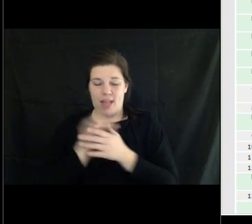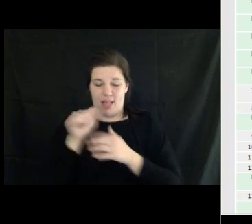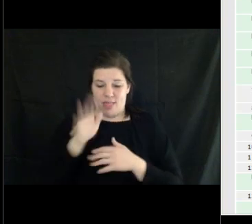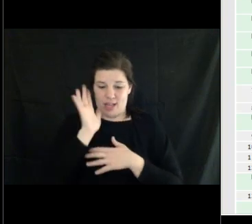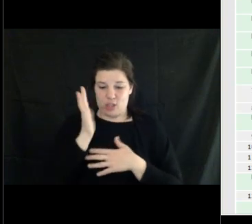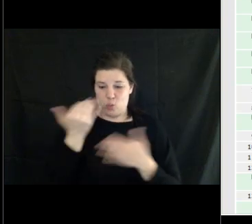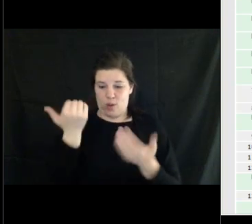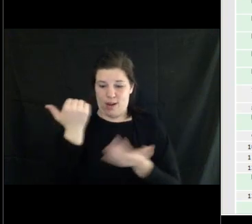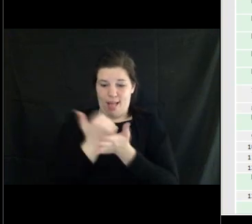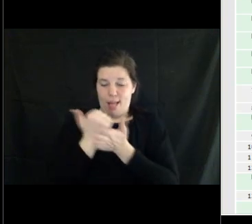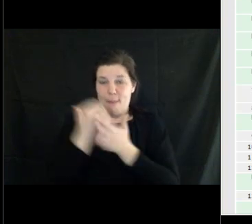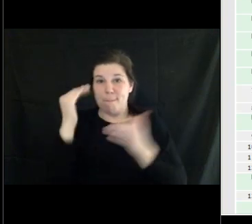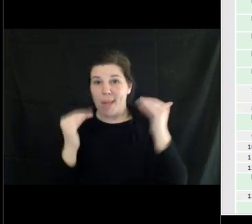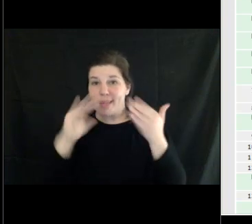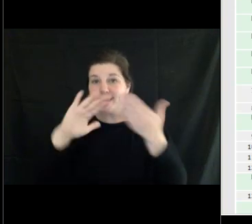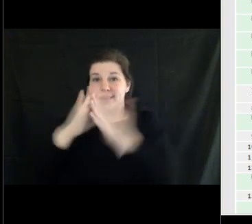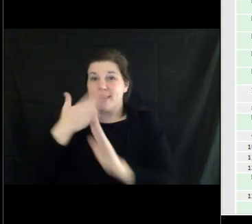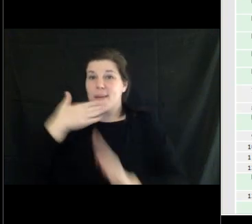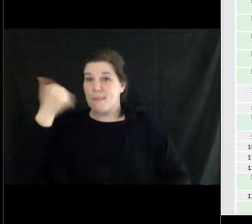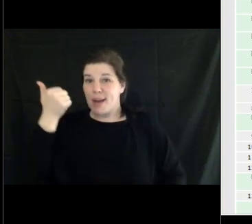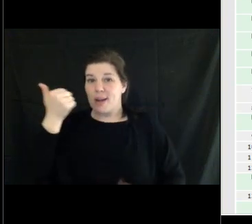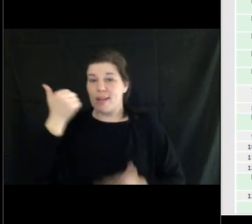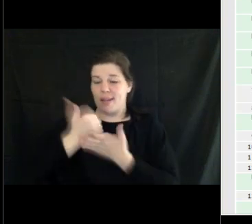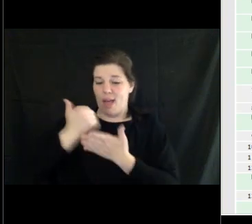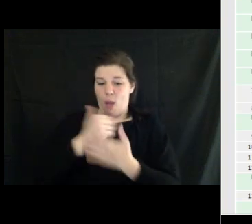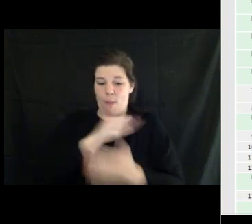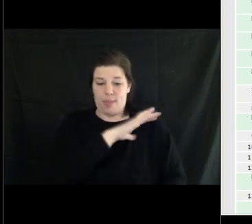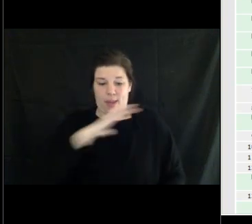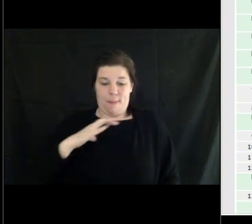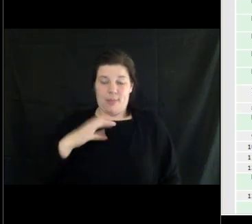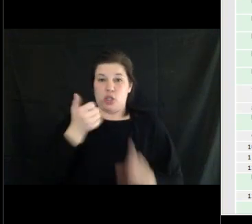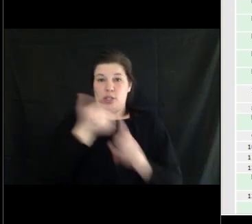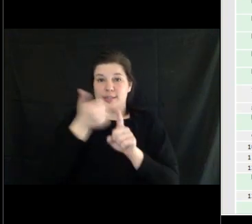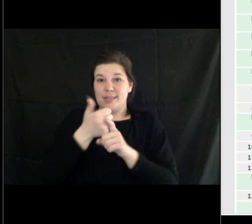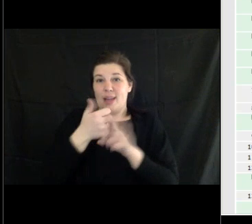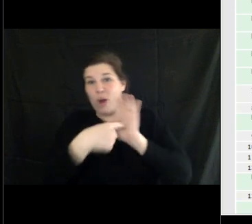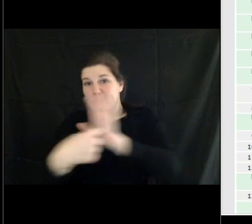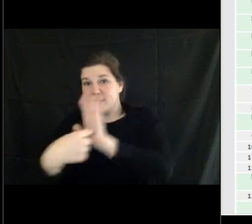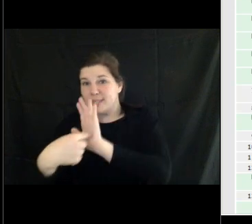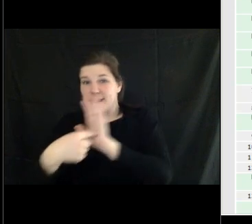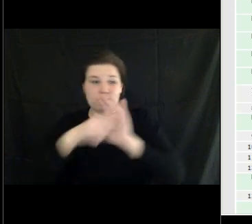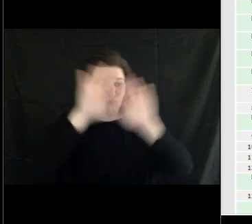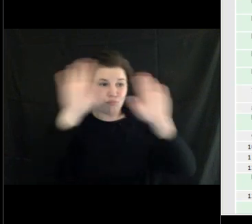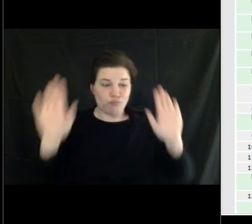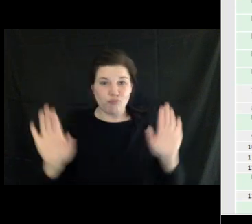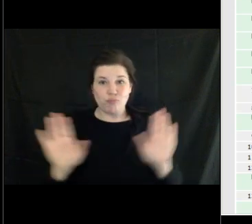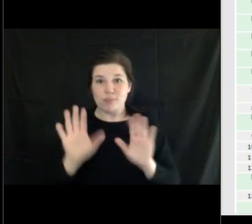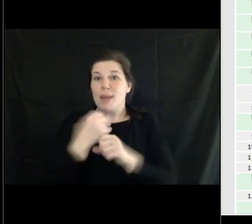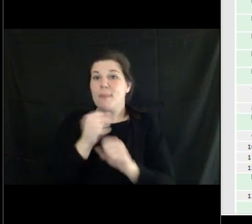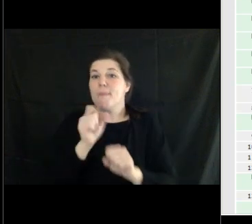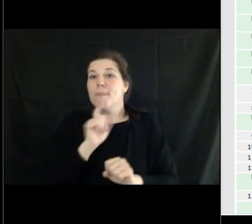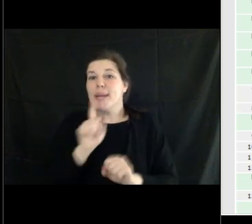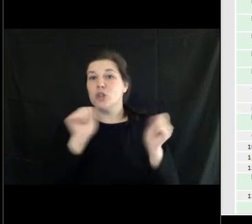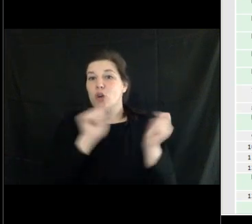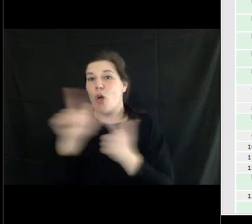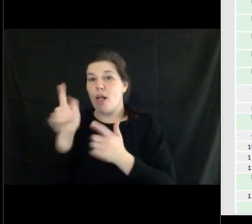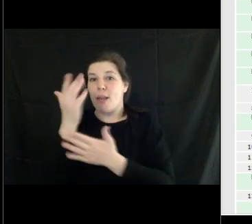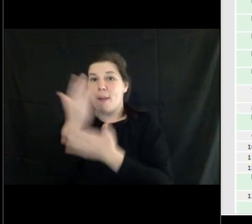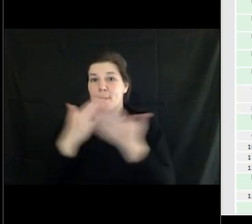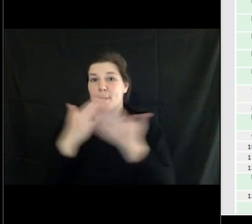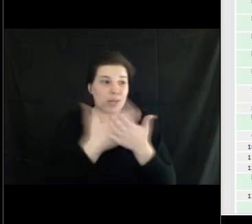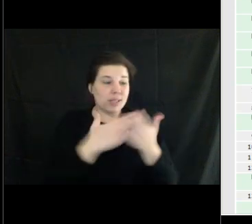balance to the city. It would help the commission be better represented by each side of town and make sure the sides of towns that have similar interests can be together, because the districts are